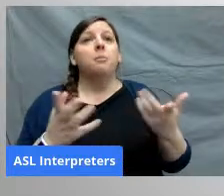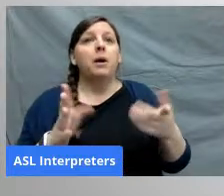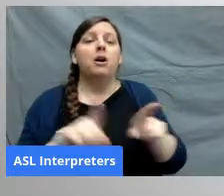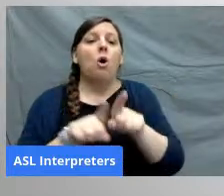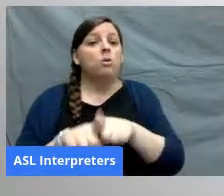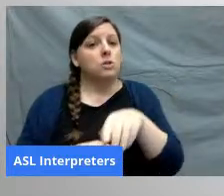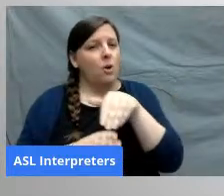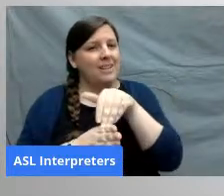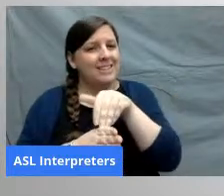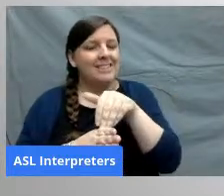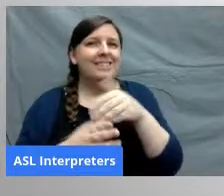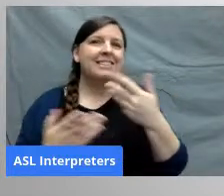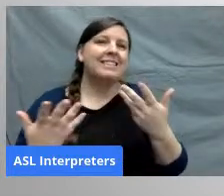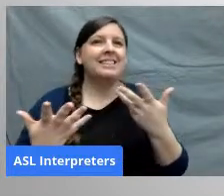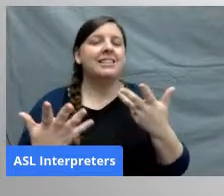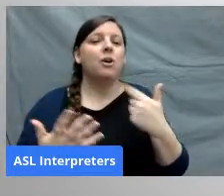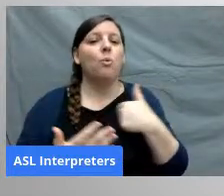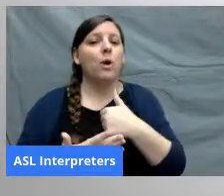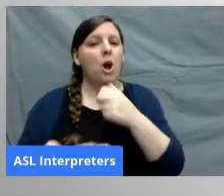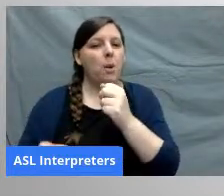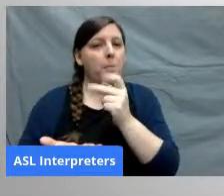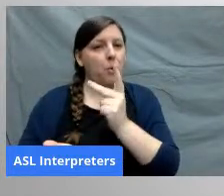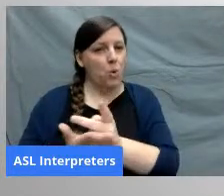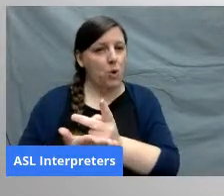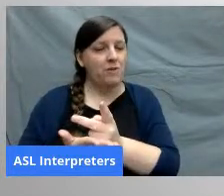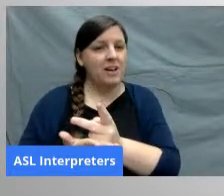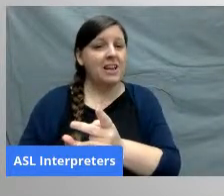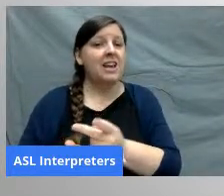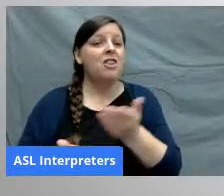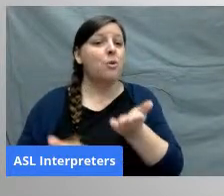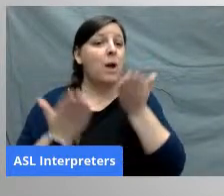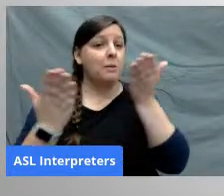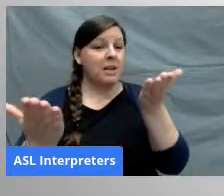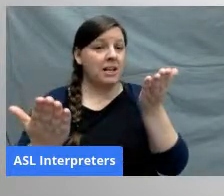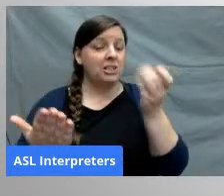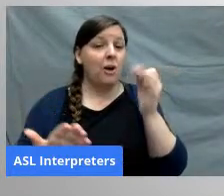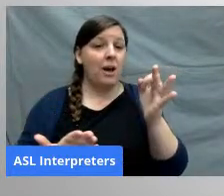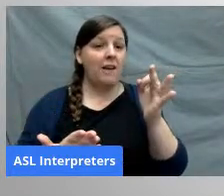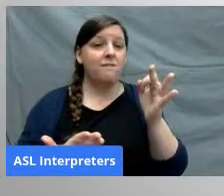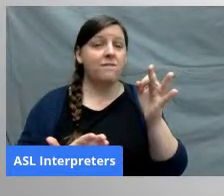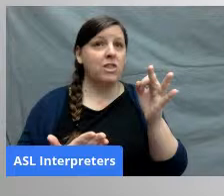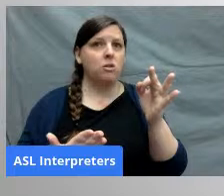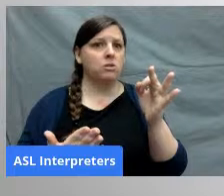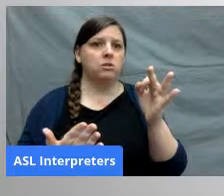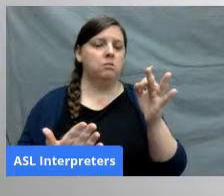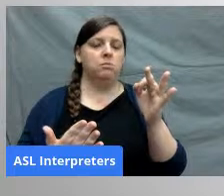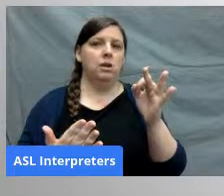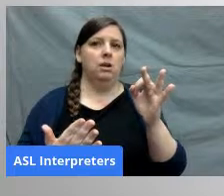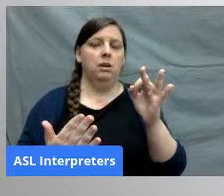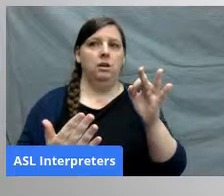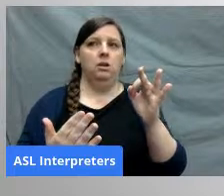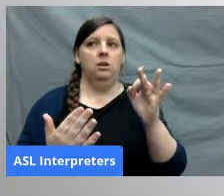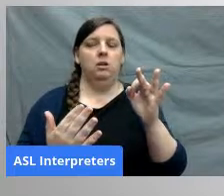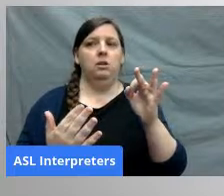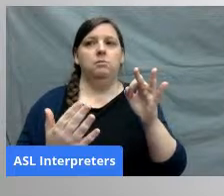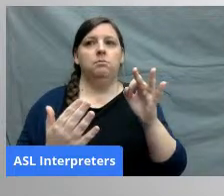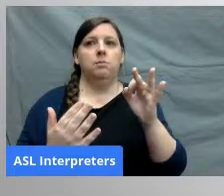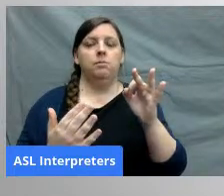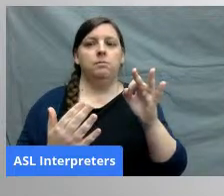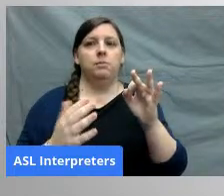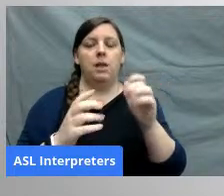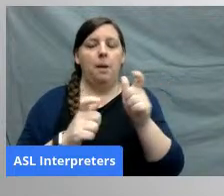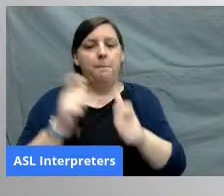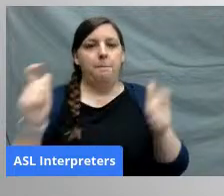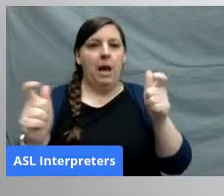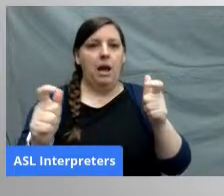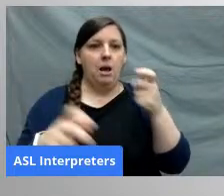we are sort of approving this recommendation. Now, if there are glaring like issues with someone that that